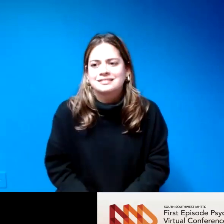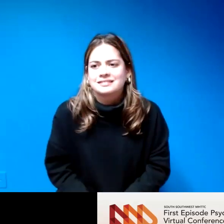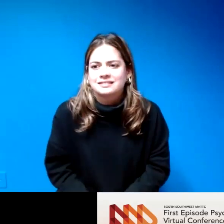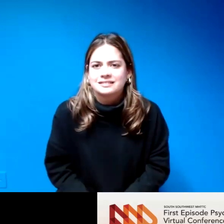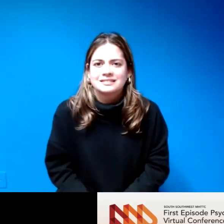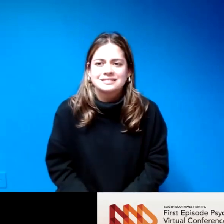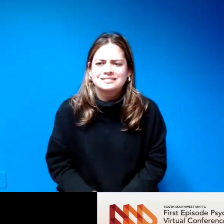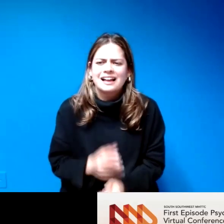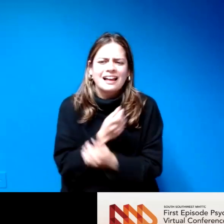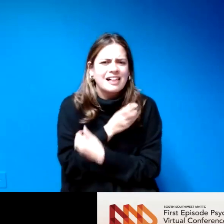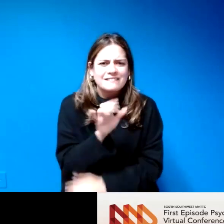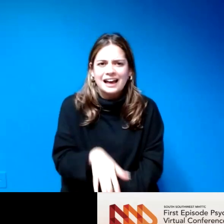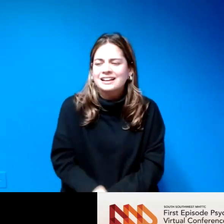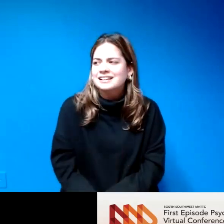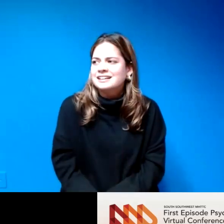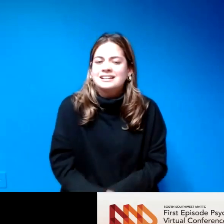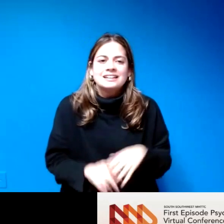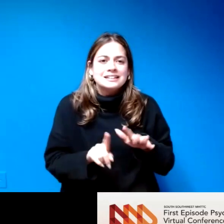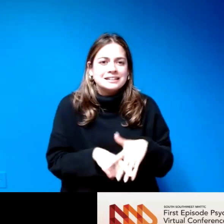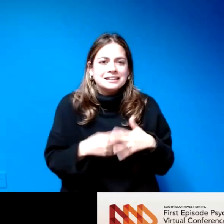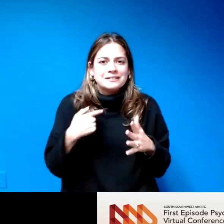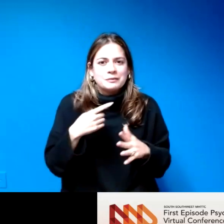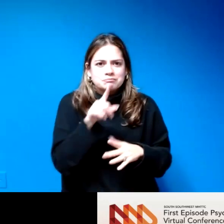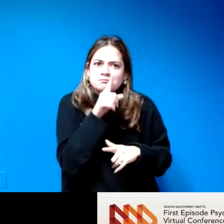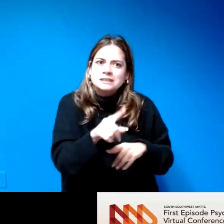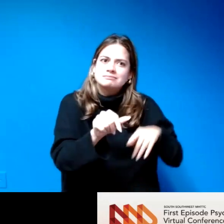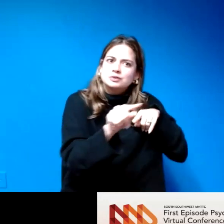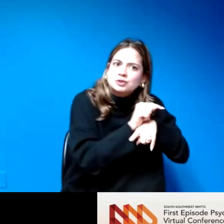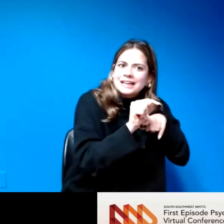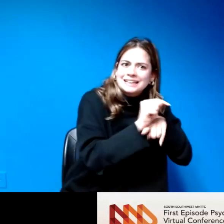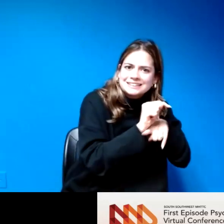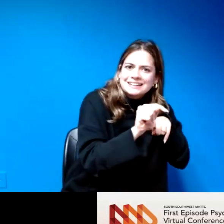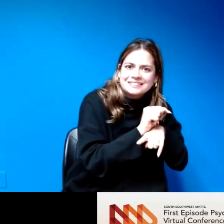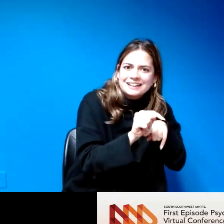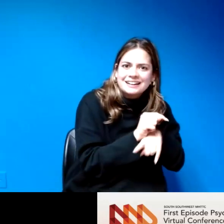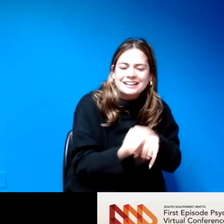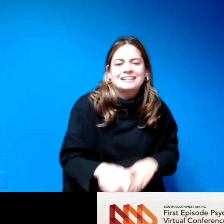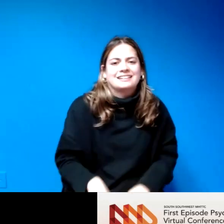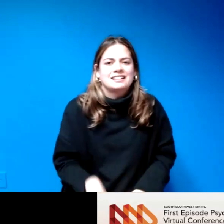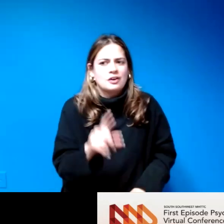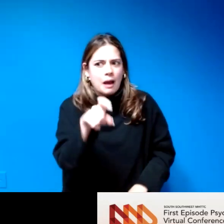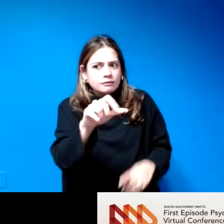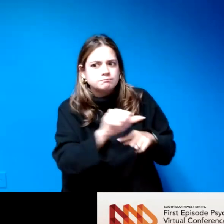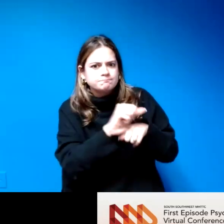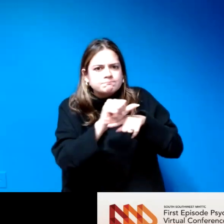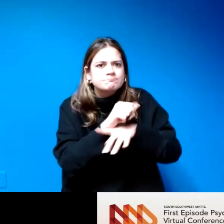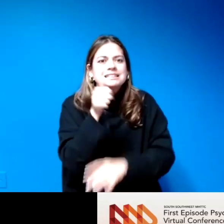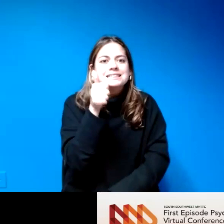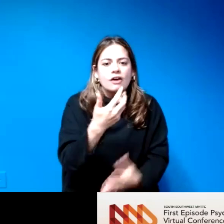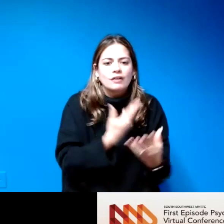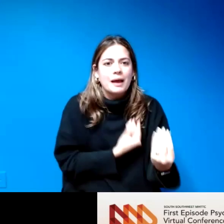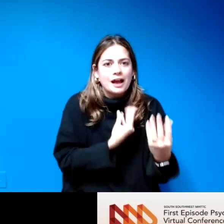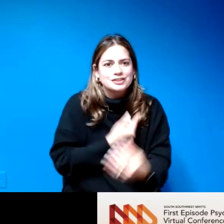I love that. Starting from really in training, but how do you practice that self-compassion for yourself